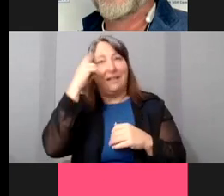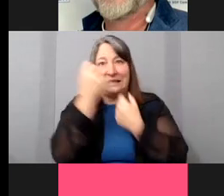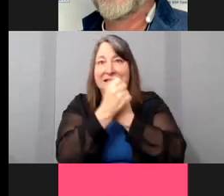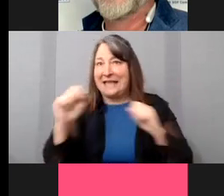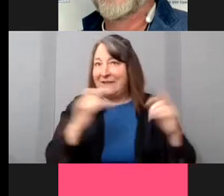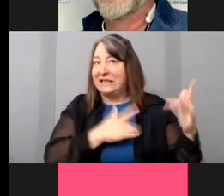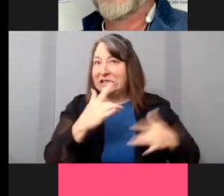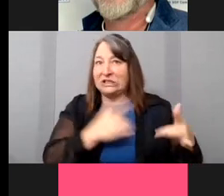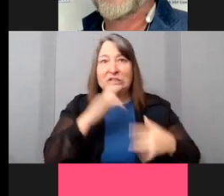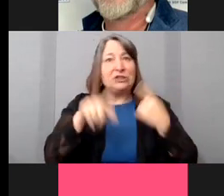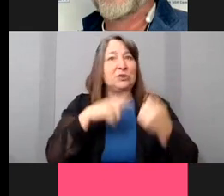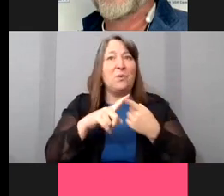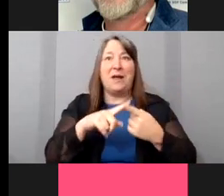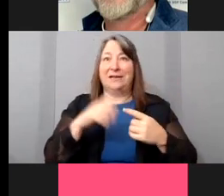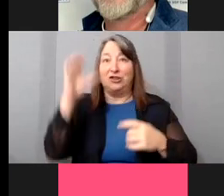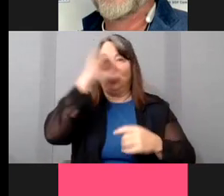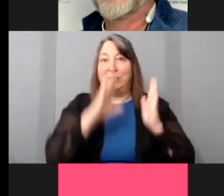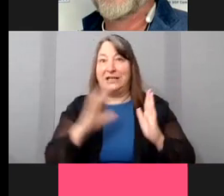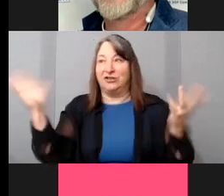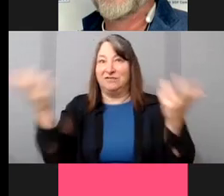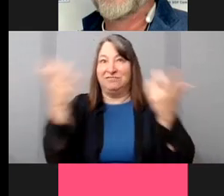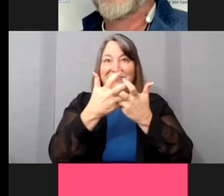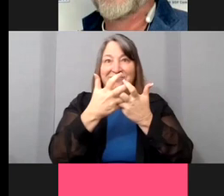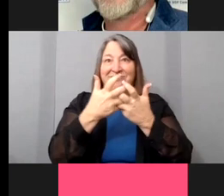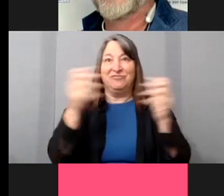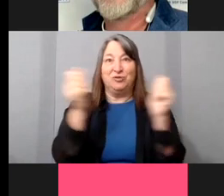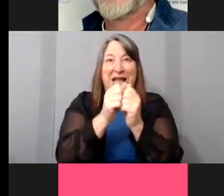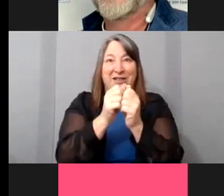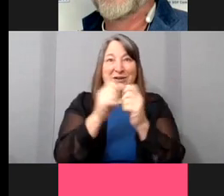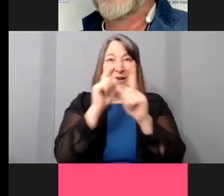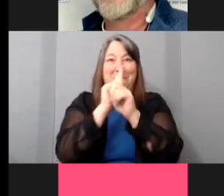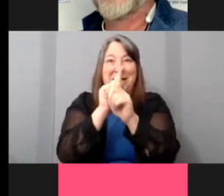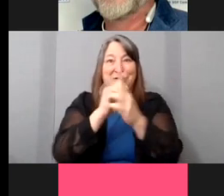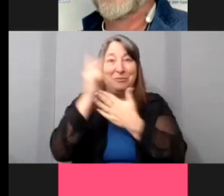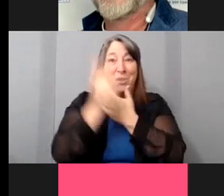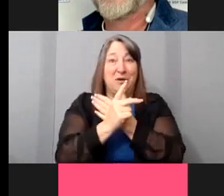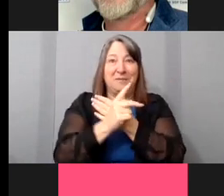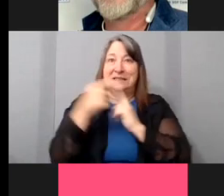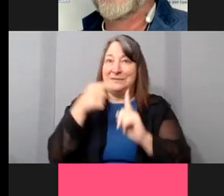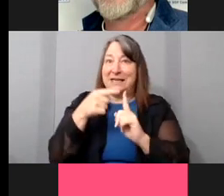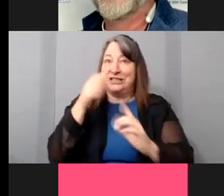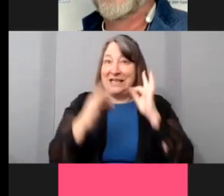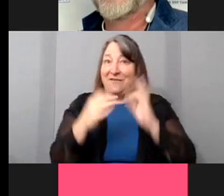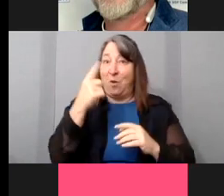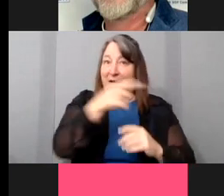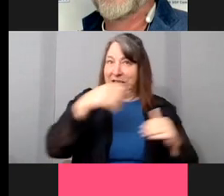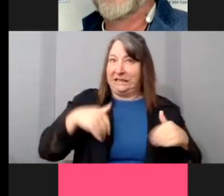when you're connecting strangers in a mentoring program, especially if one of those people is a young